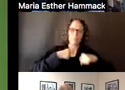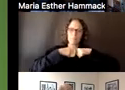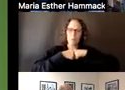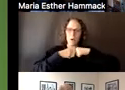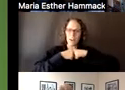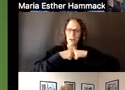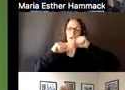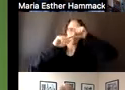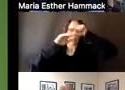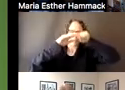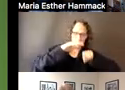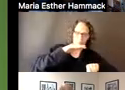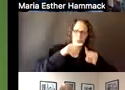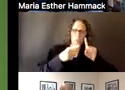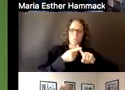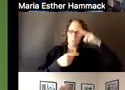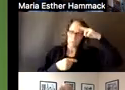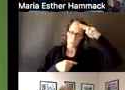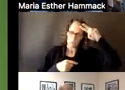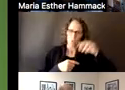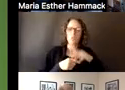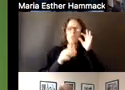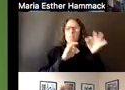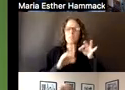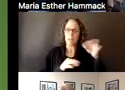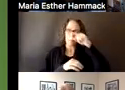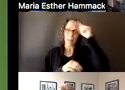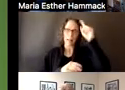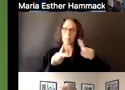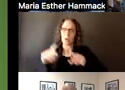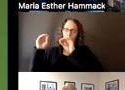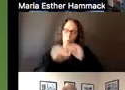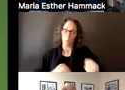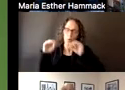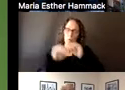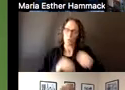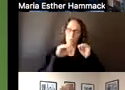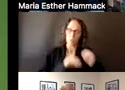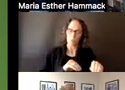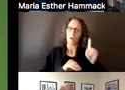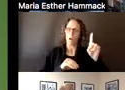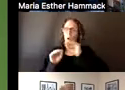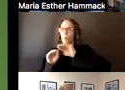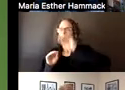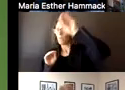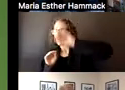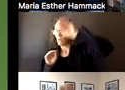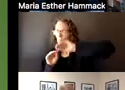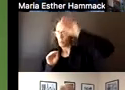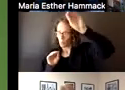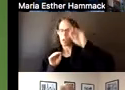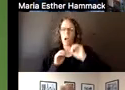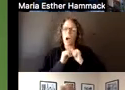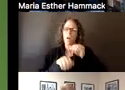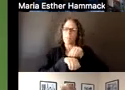connected and shaped and continues to shape the histories of Mexico, the US, and Canada. Additionally, Dr. Hammack will show us